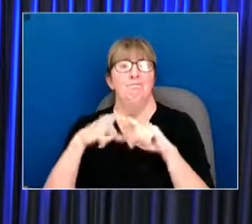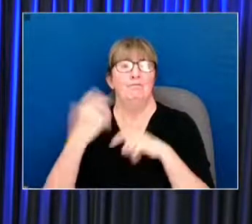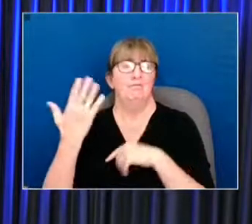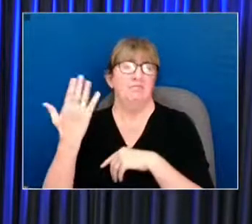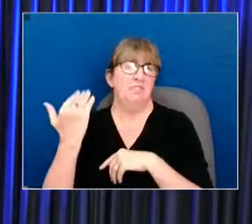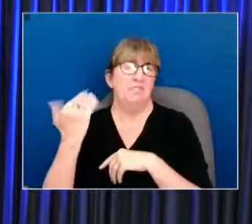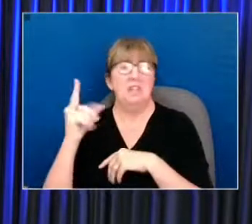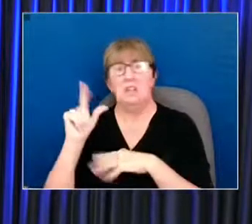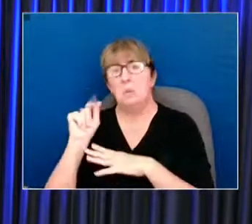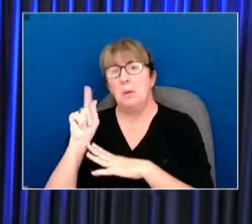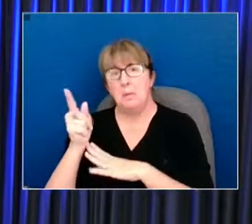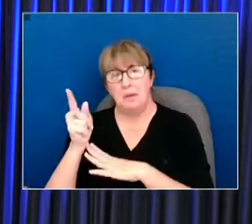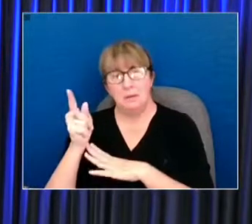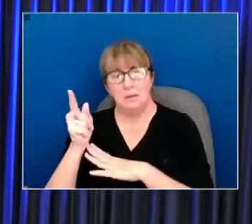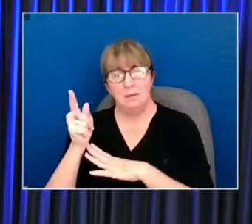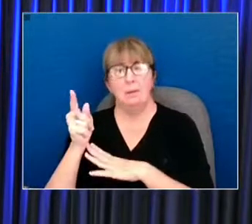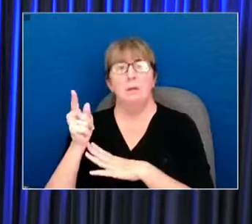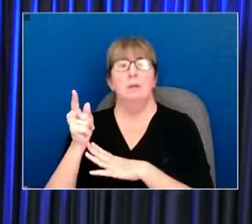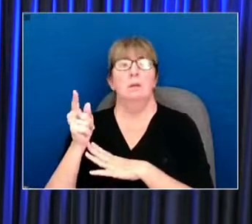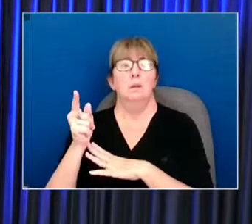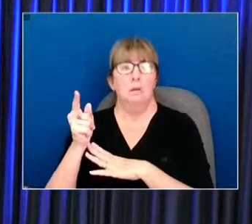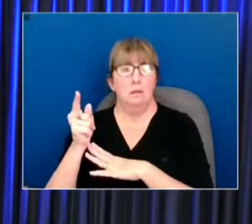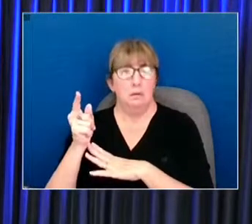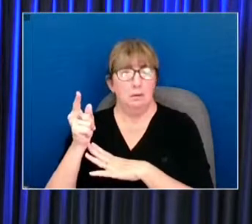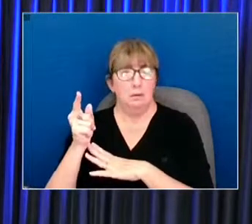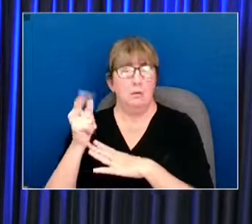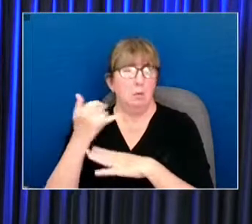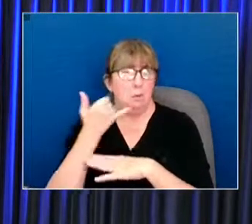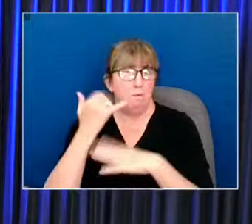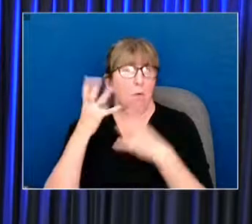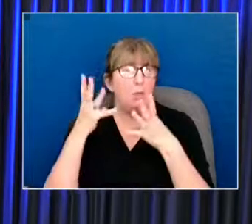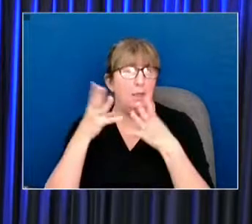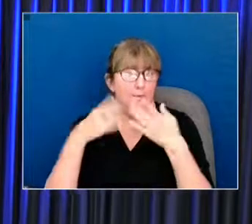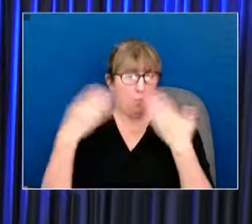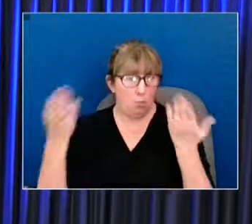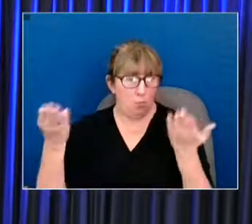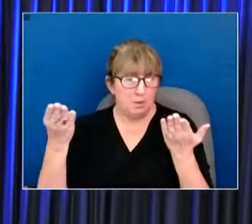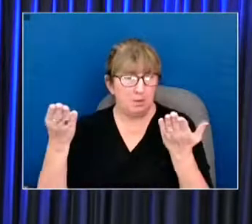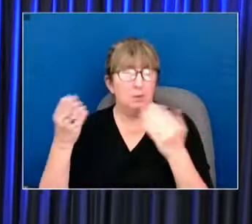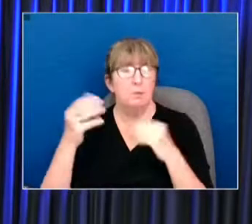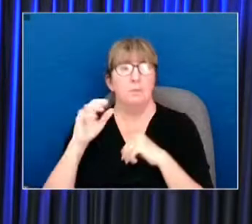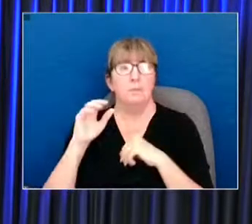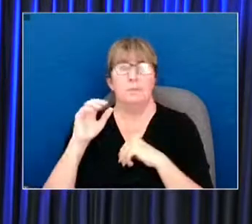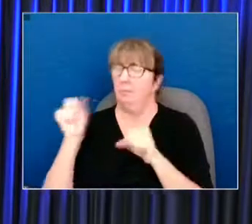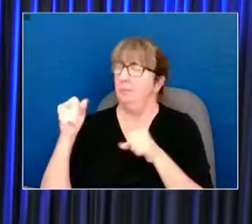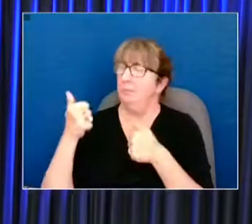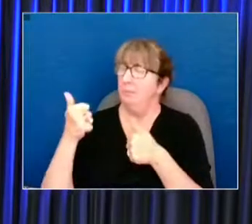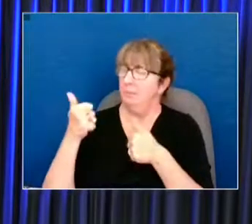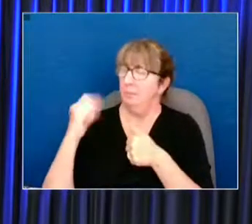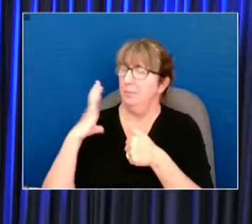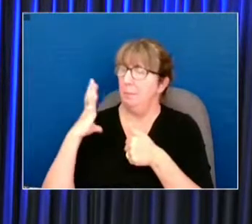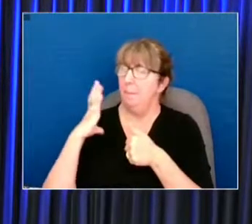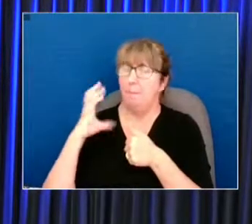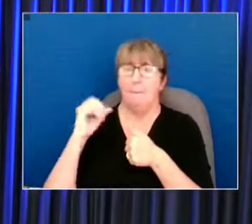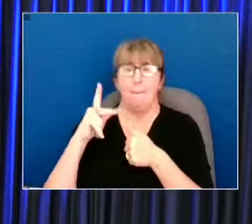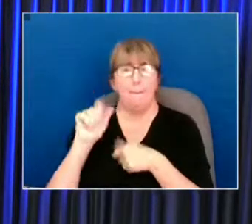20-minute break. We can leave the phone call open if you like. Al, if you need me for anything, you could reach out.